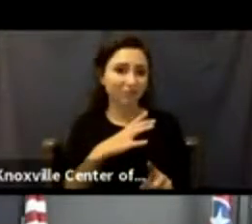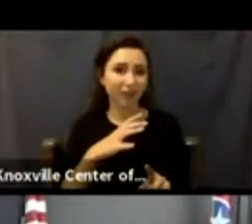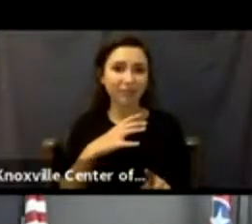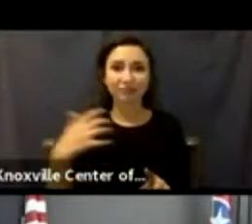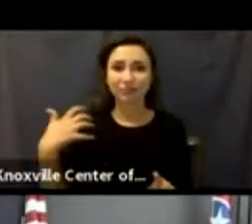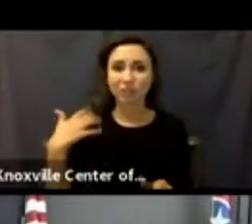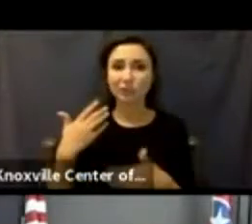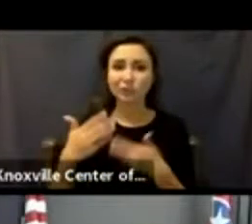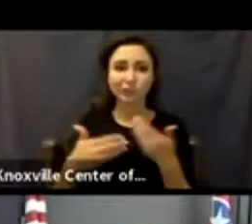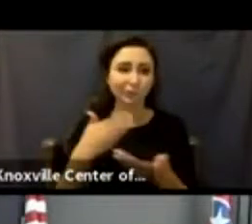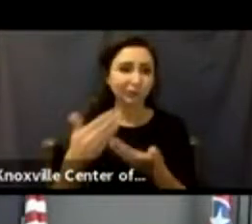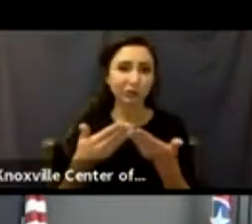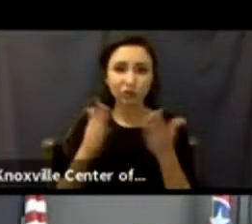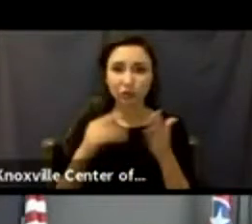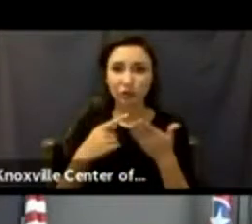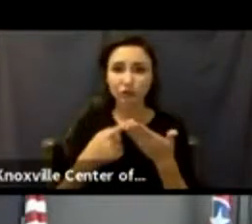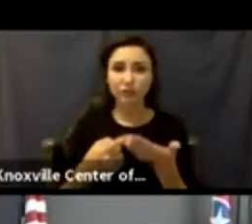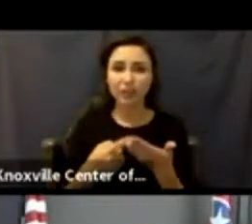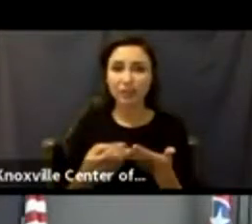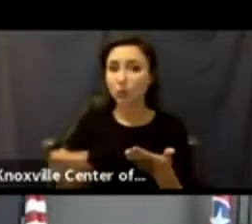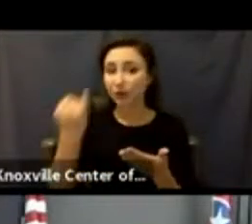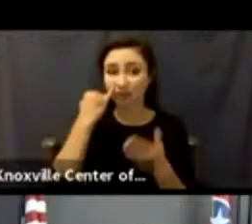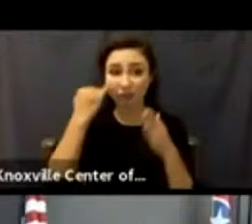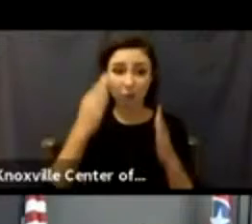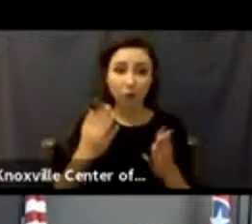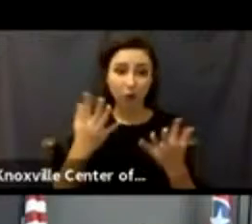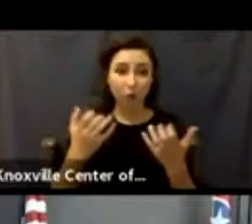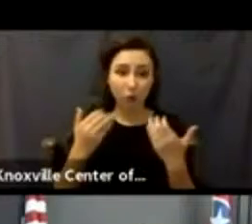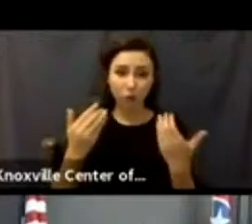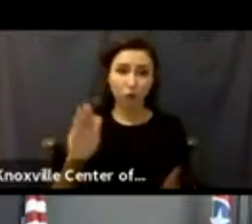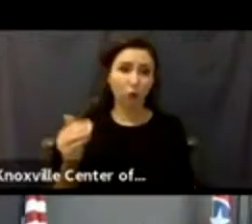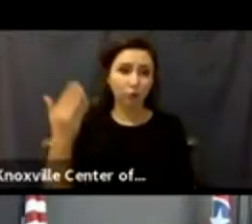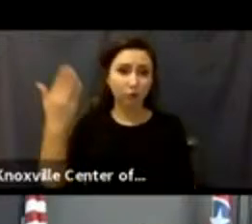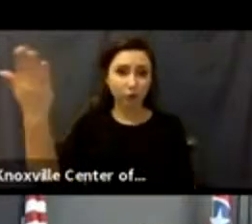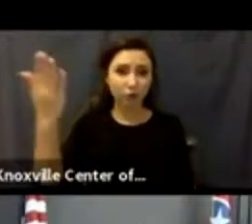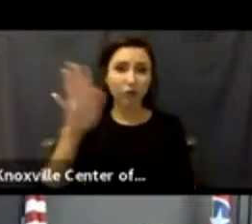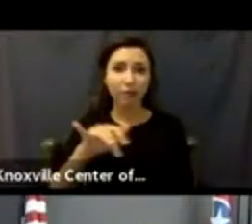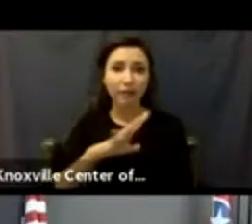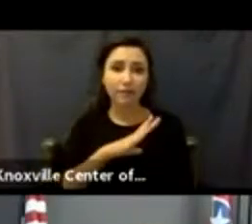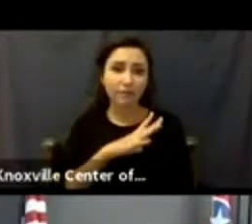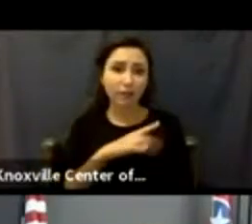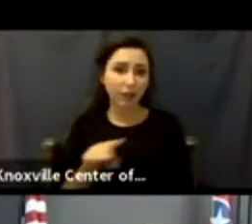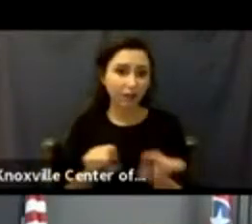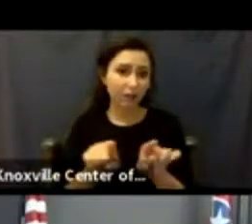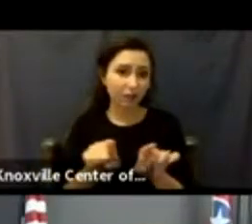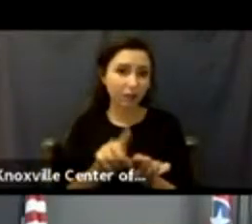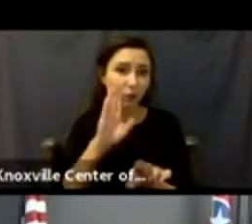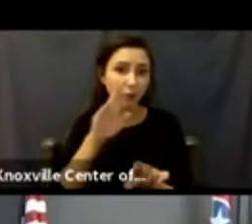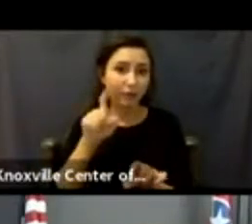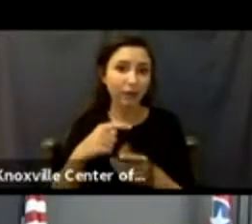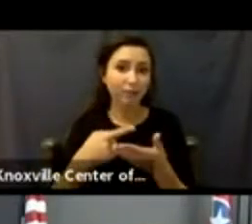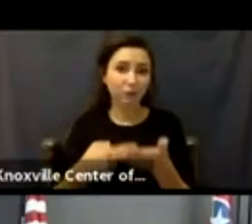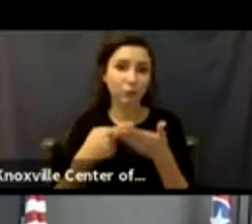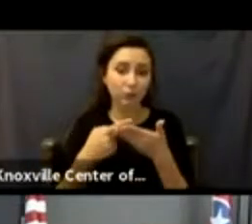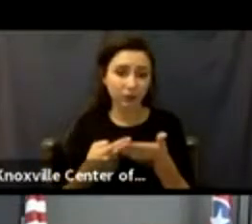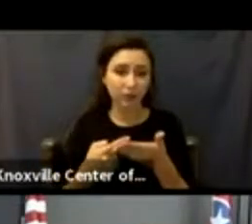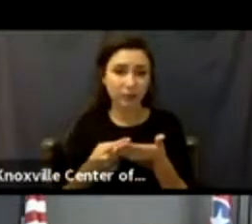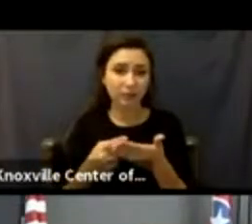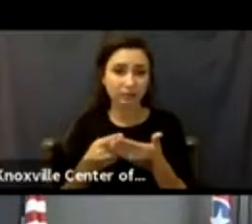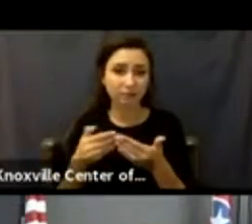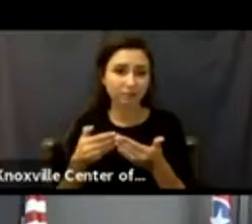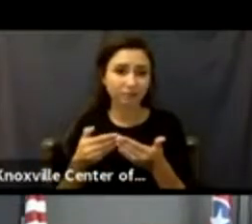continue as general discussion, or somebody would like to move ahead with a motion, that would be okay as well, because we will have discussion after a motion and a